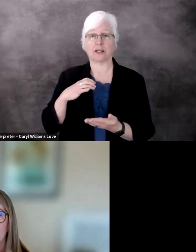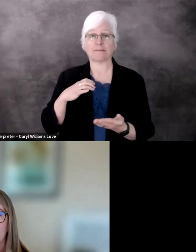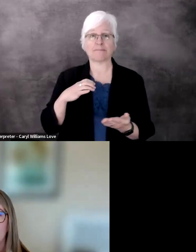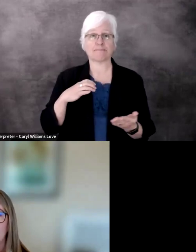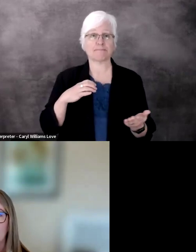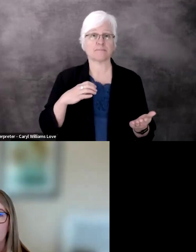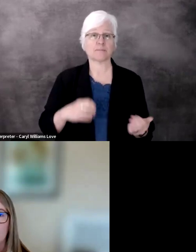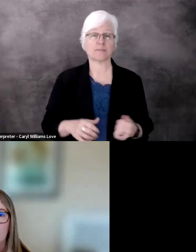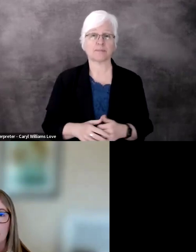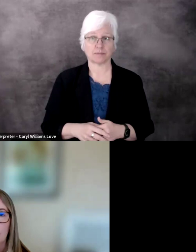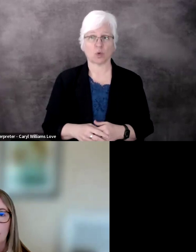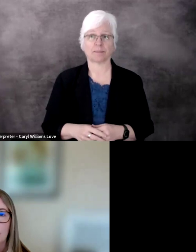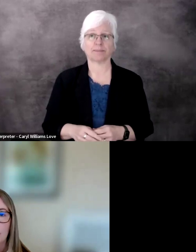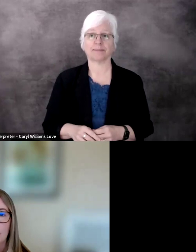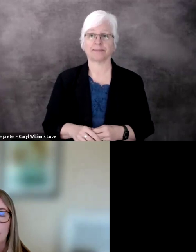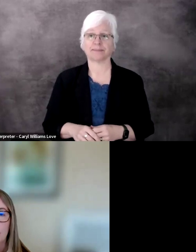Right.